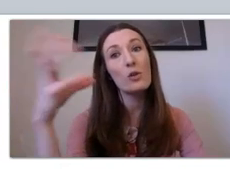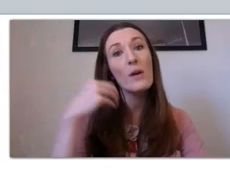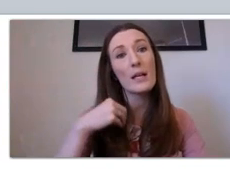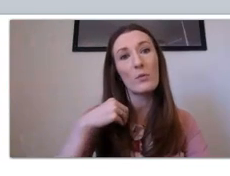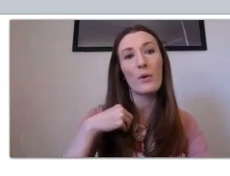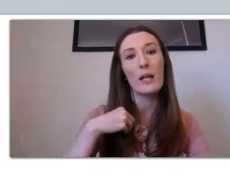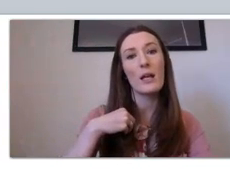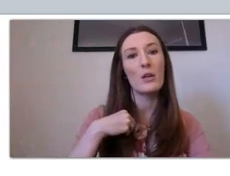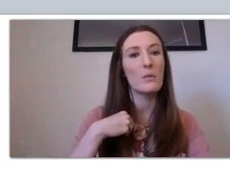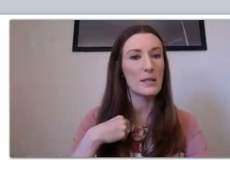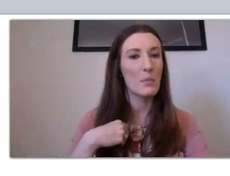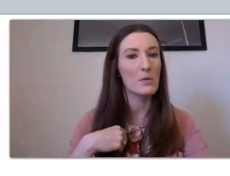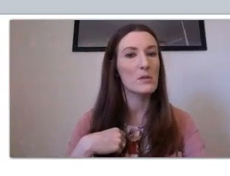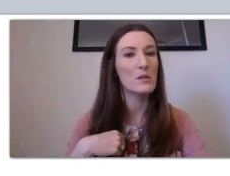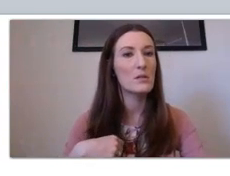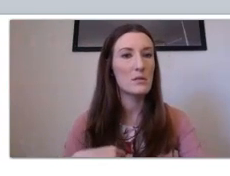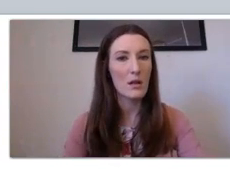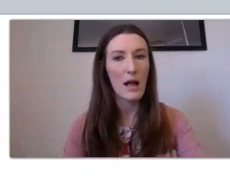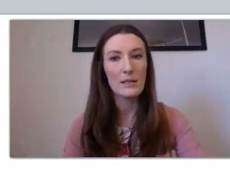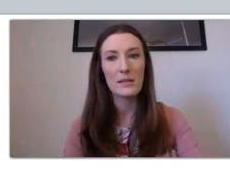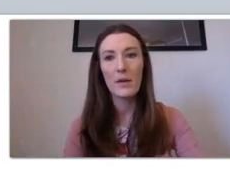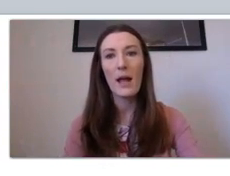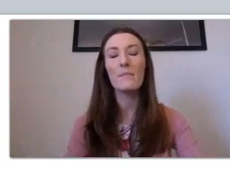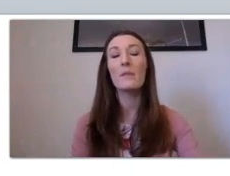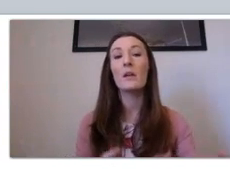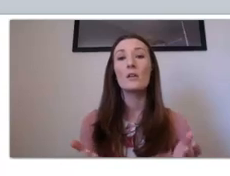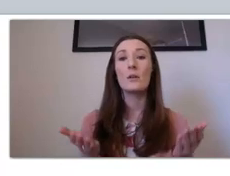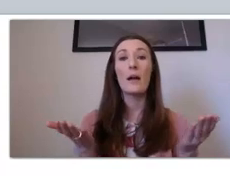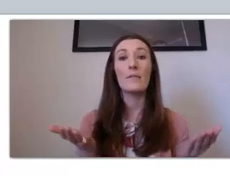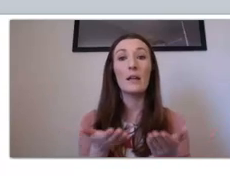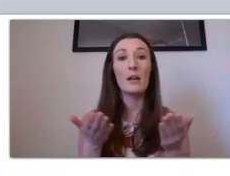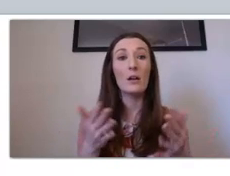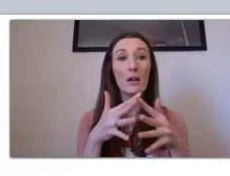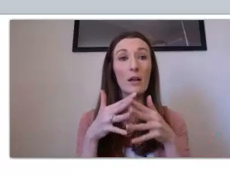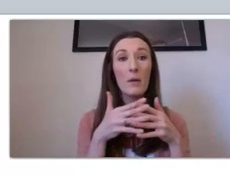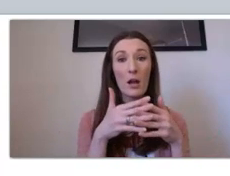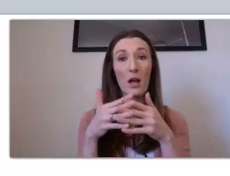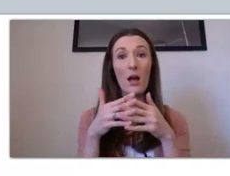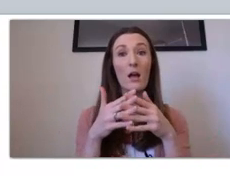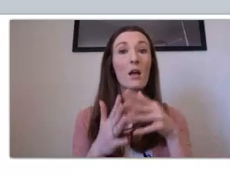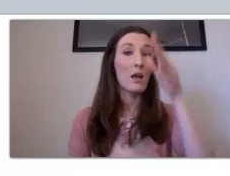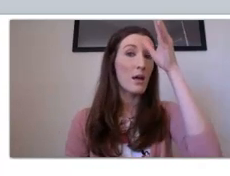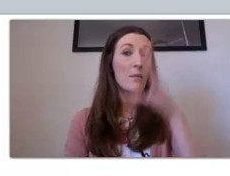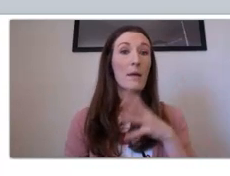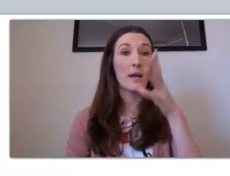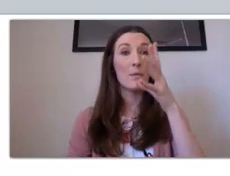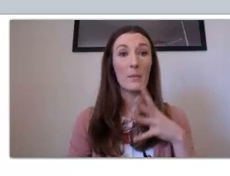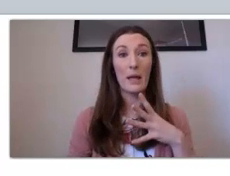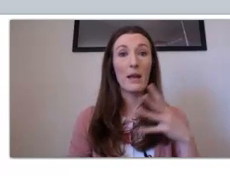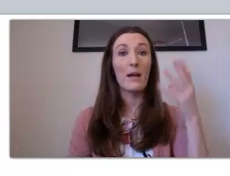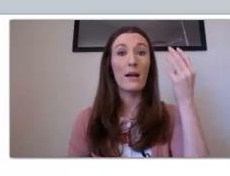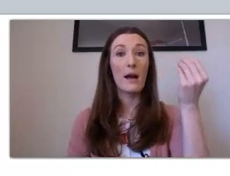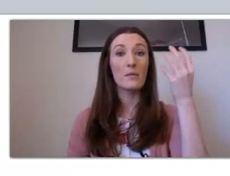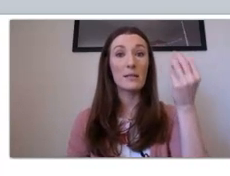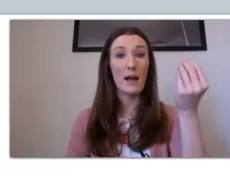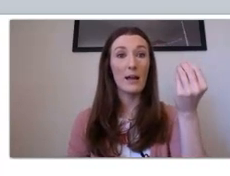and then you guys will bring in new examples to class. Okay, so we have here in America, man,